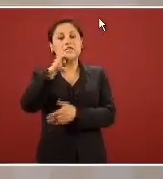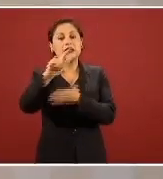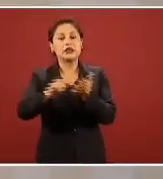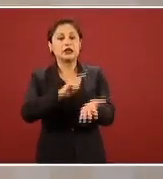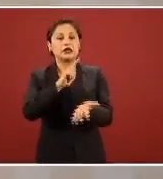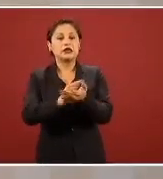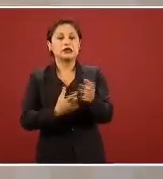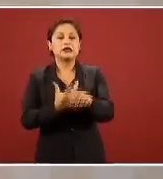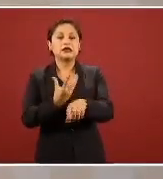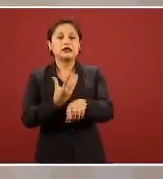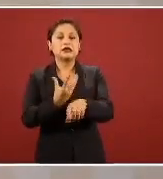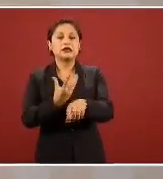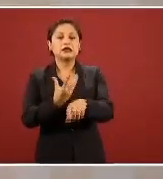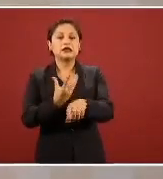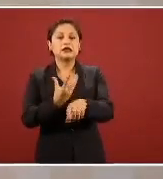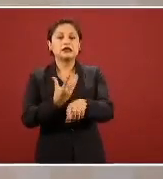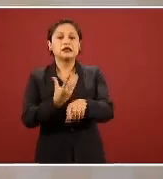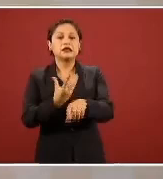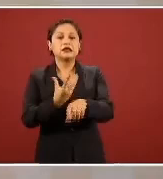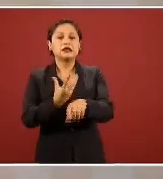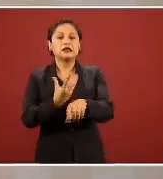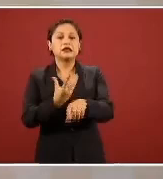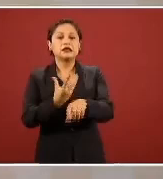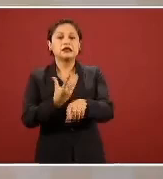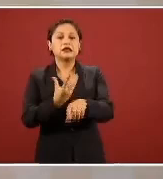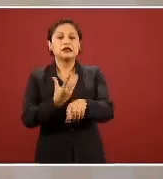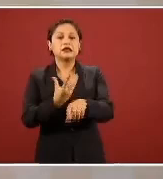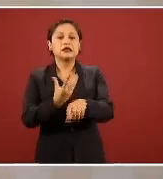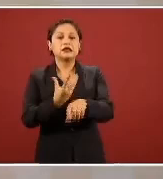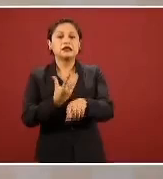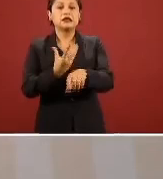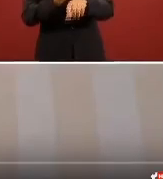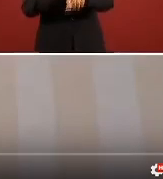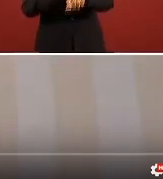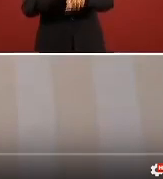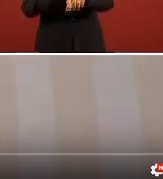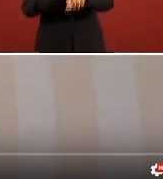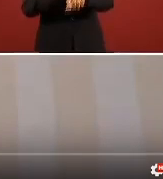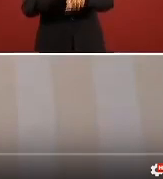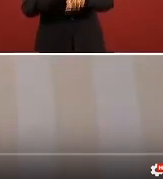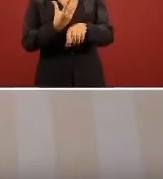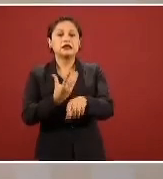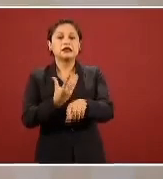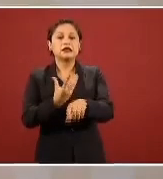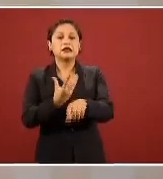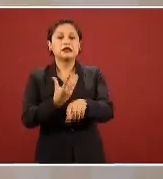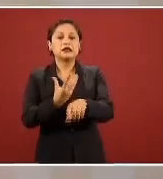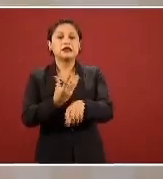increasing the salaries was very correct.